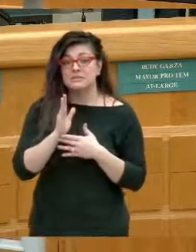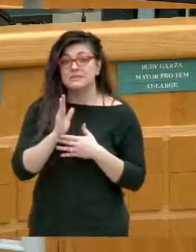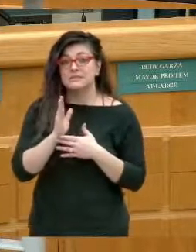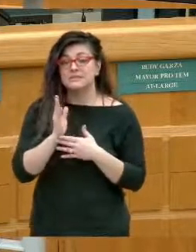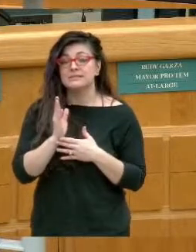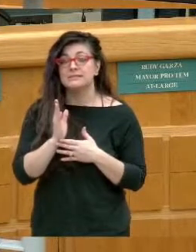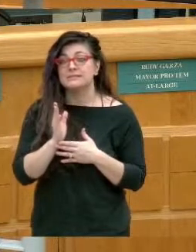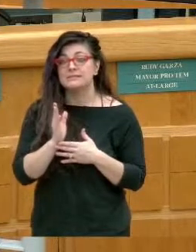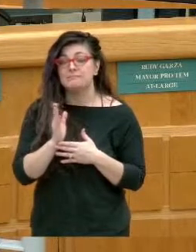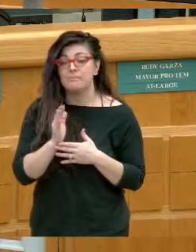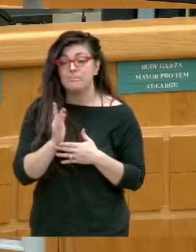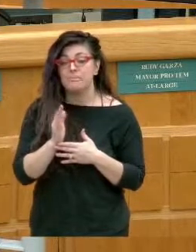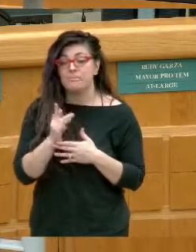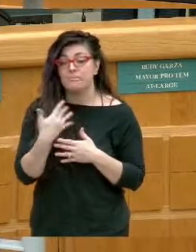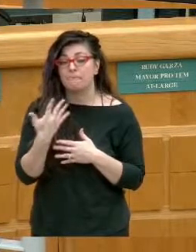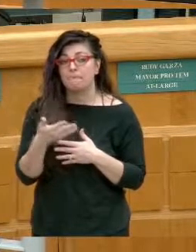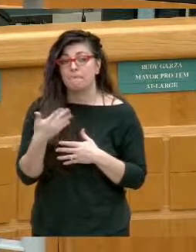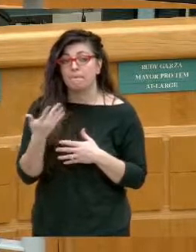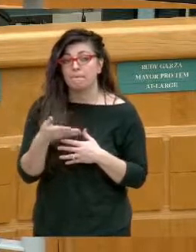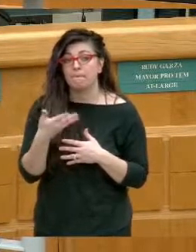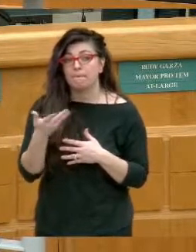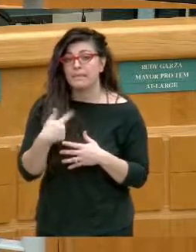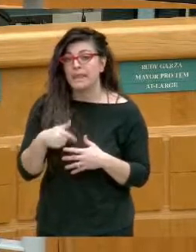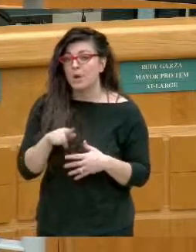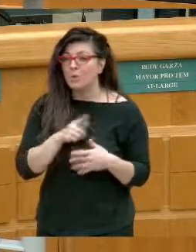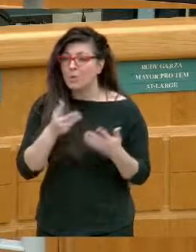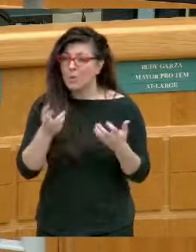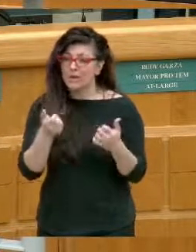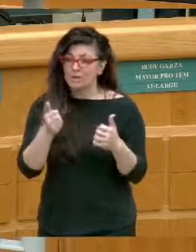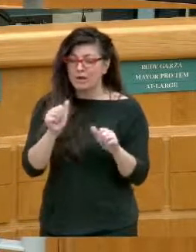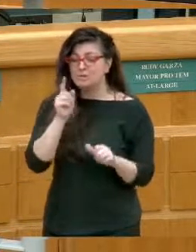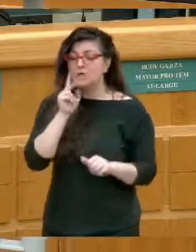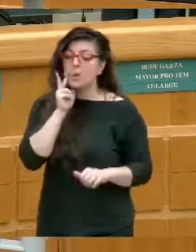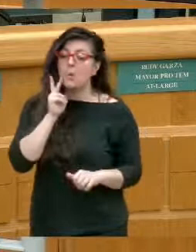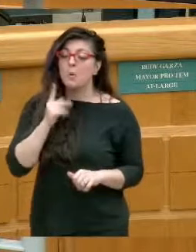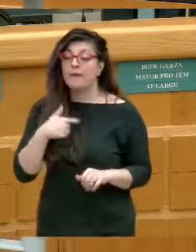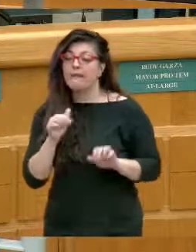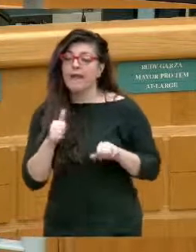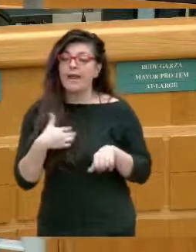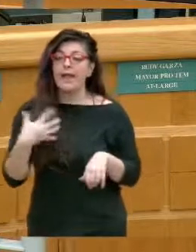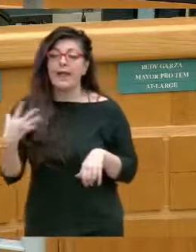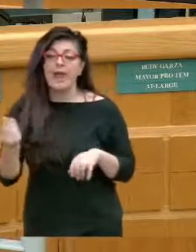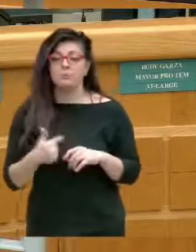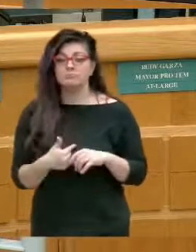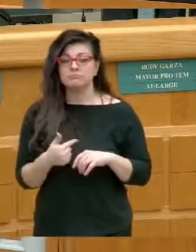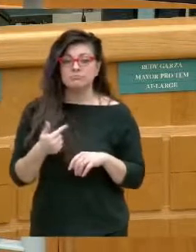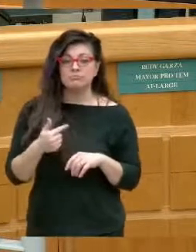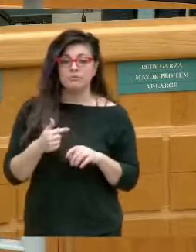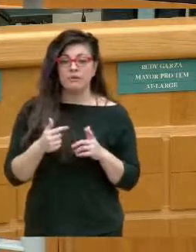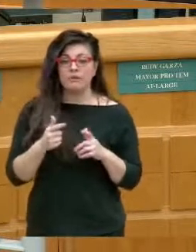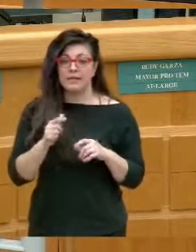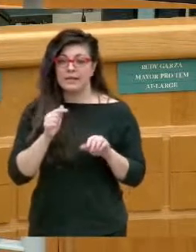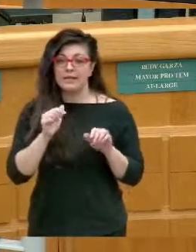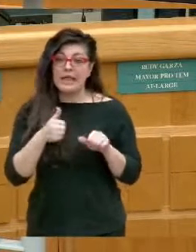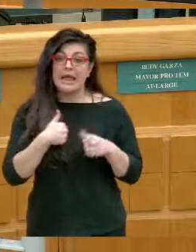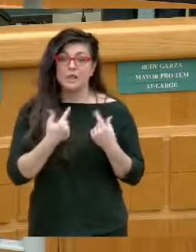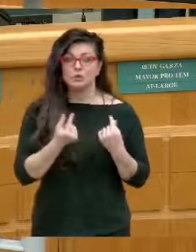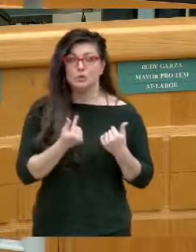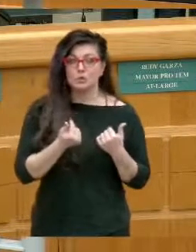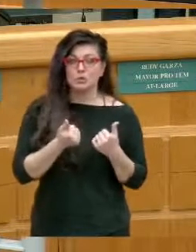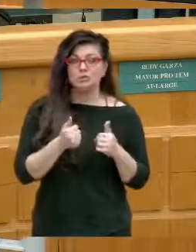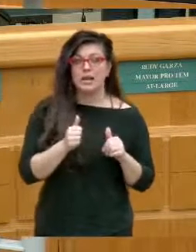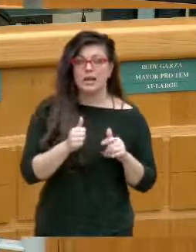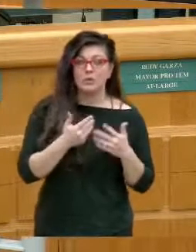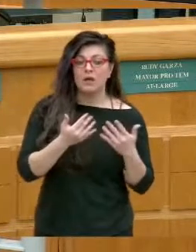is, we want to see what we can get away with. How much can we get away with in our normal everyday lives and not